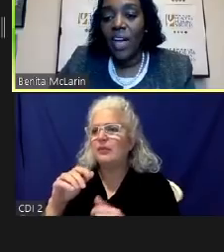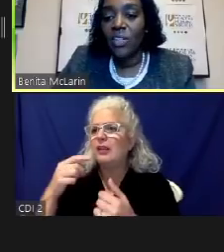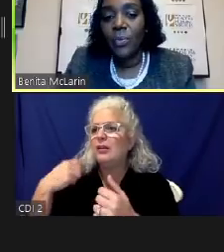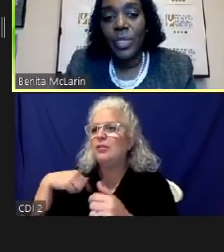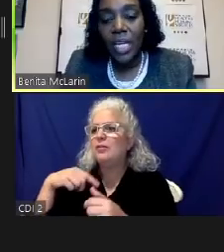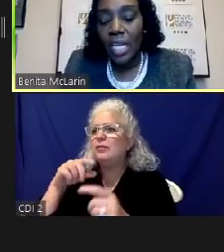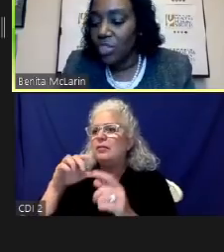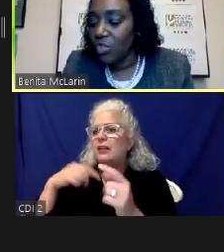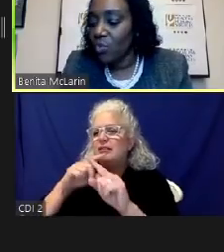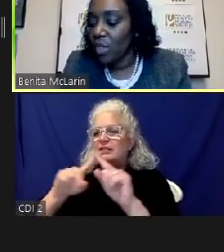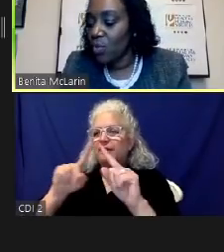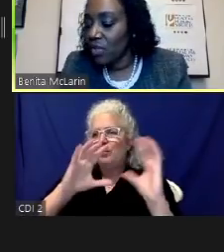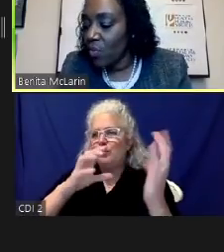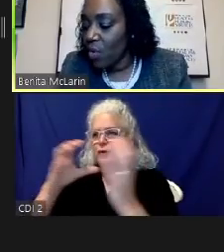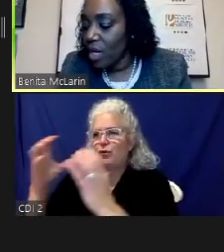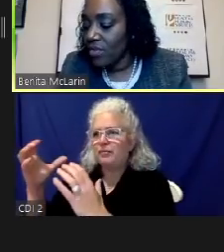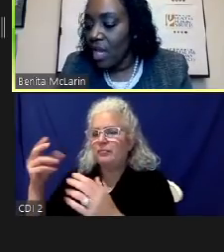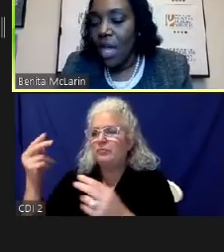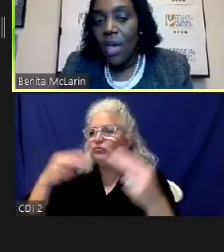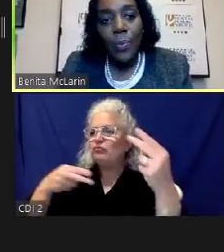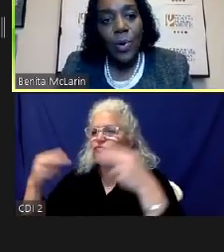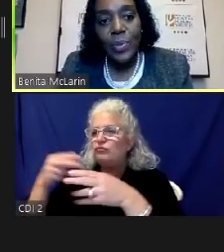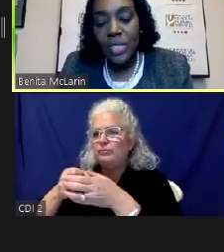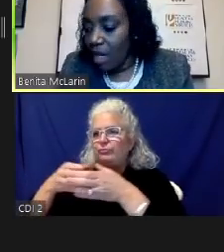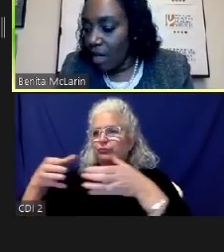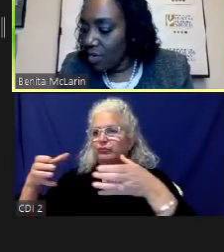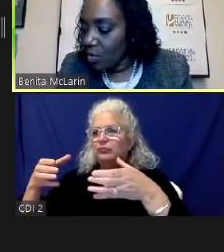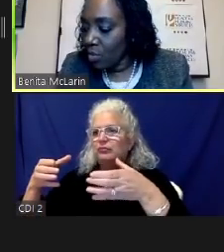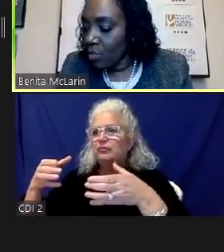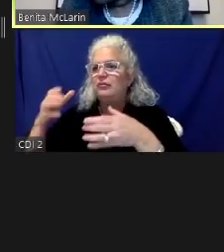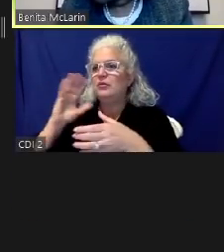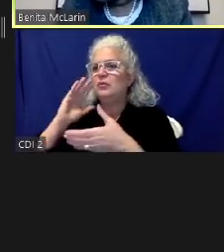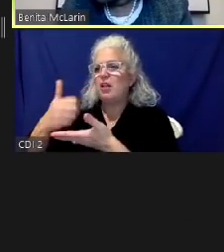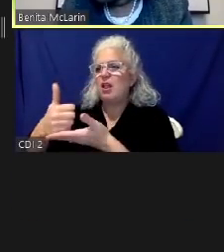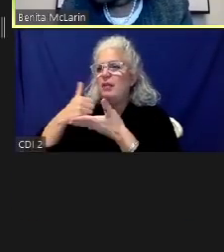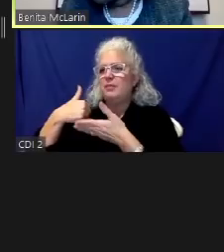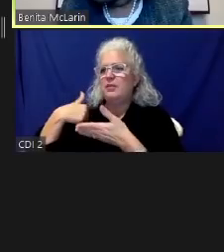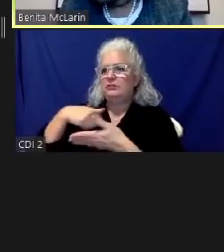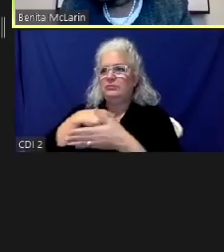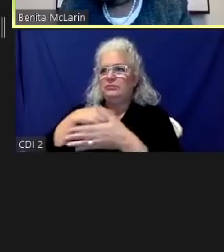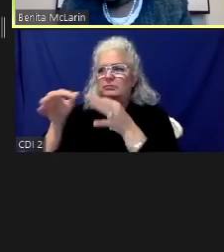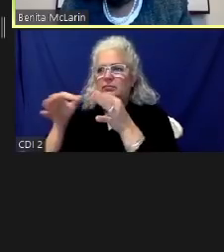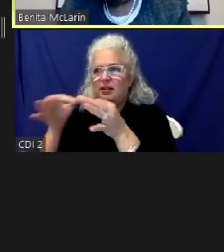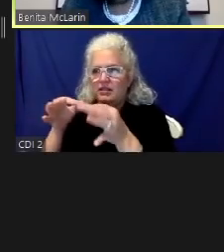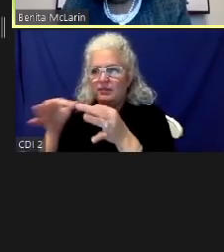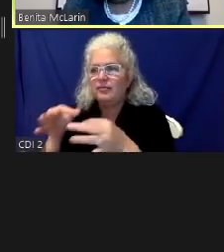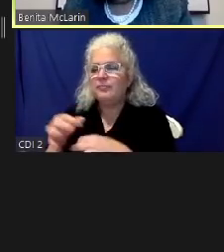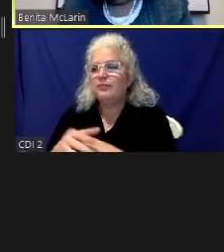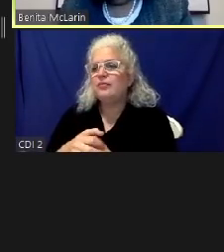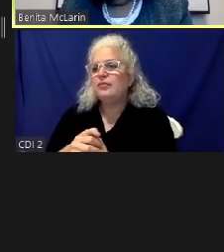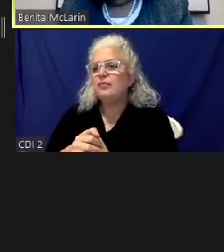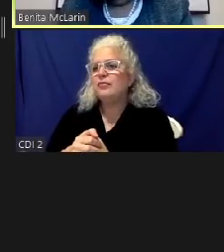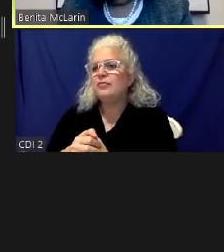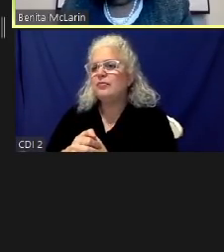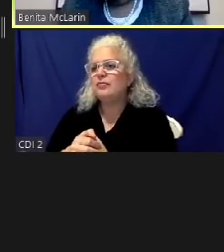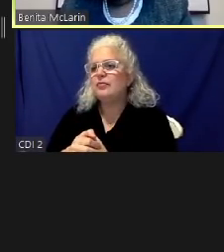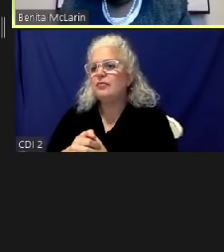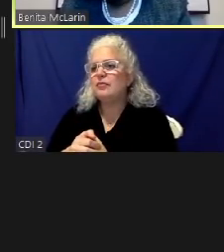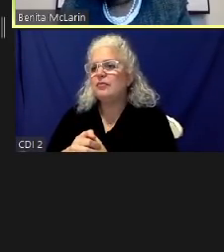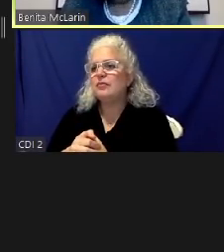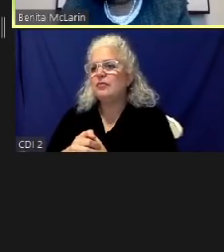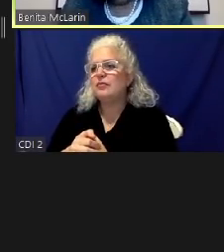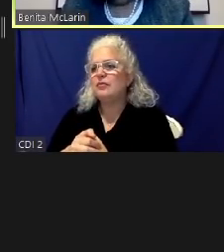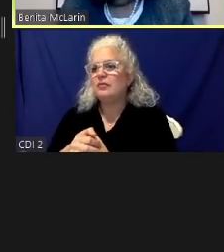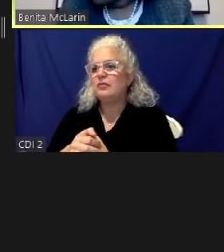be a vital communications resource for us. The purpose of the group is to help Marin Public Health connect with the different